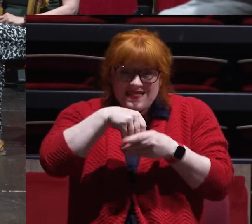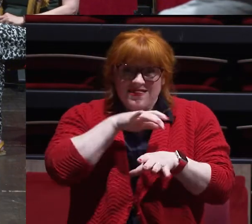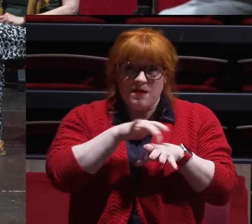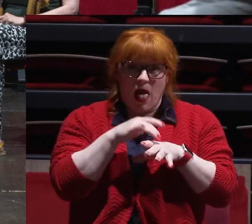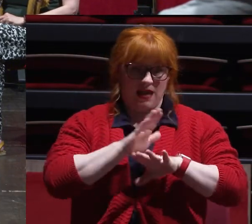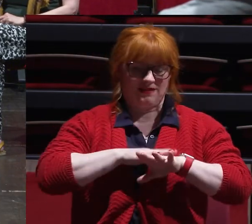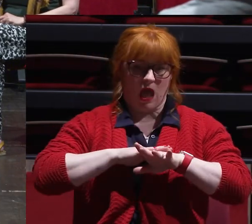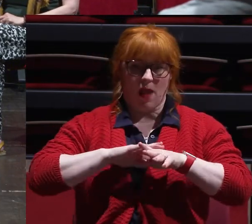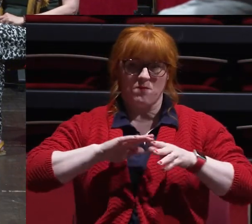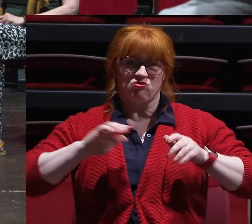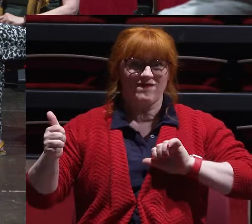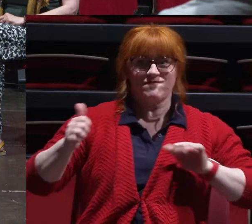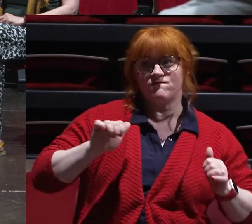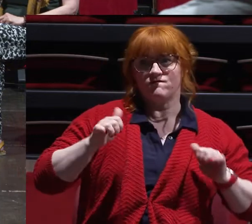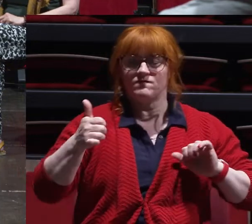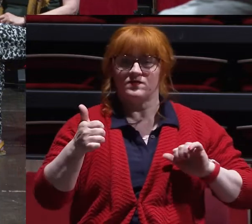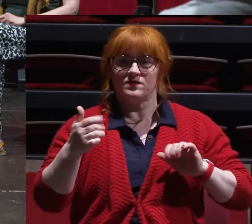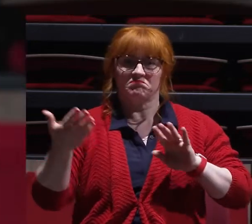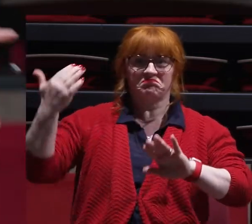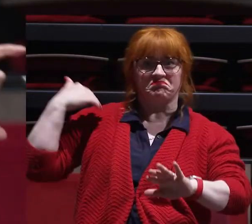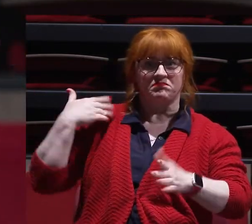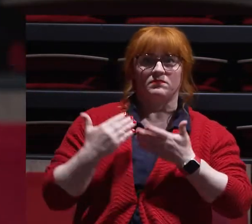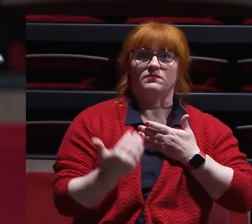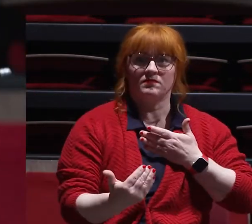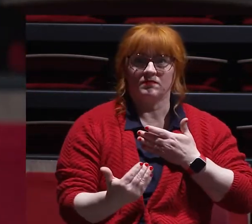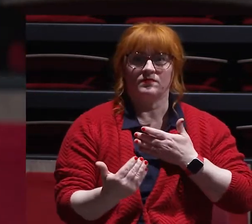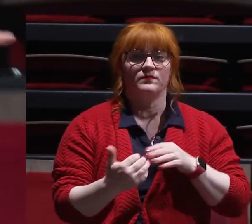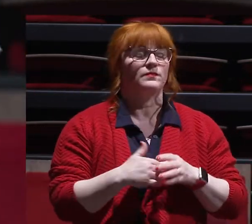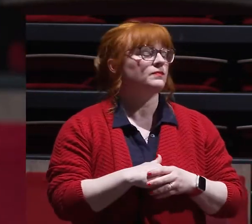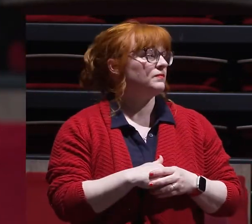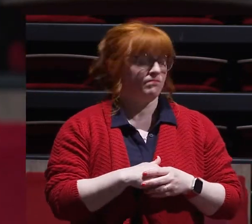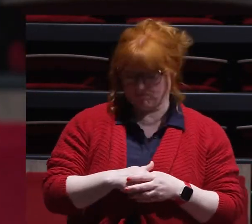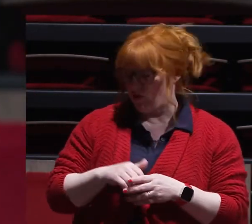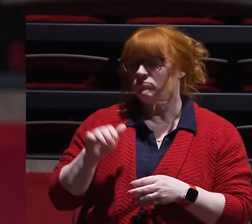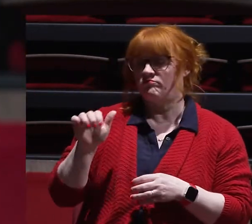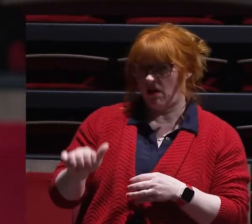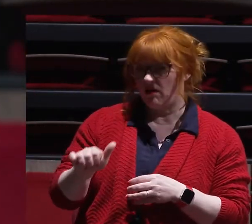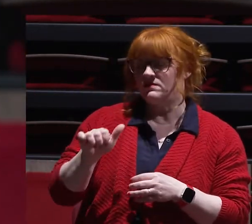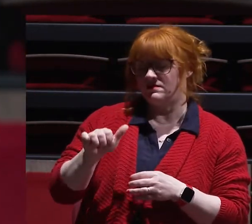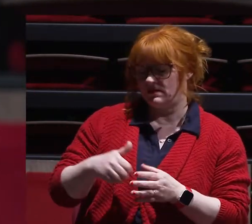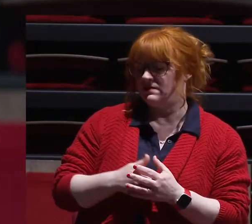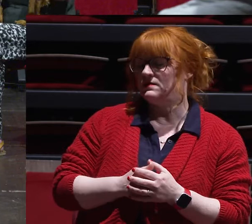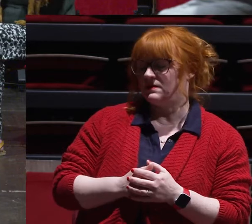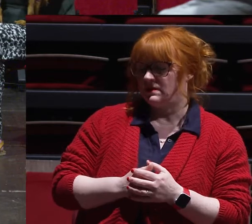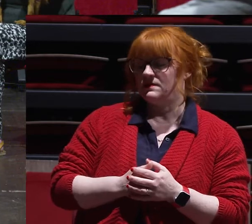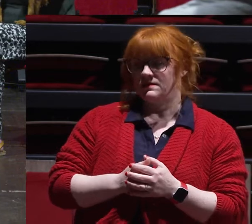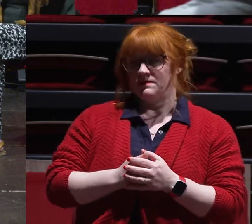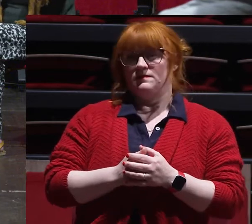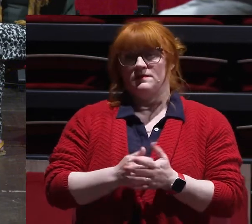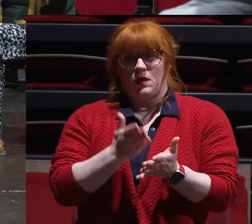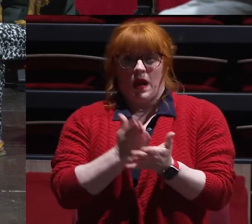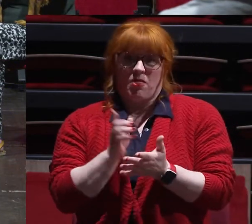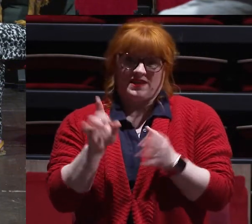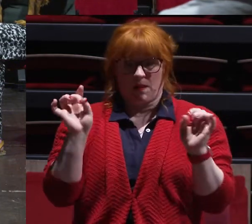was by embedding shifts of time into the story, into the structure of the story. Yes. And even